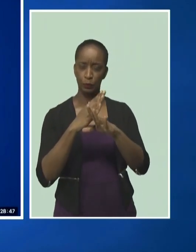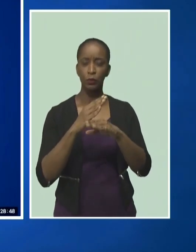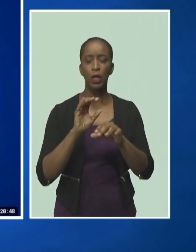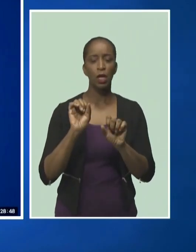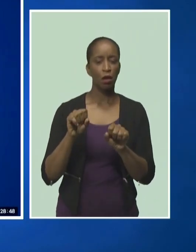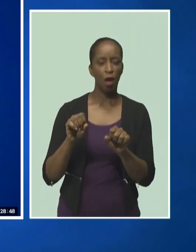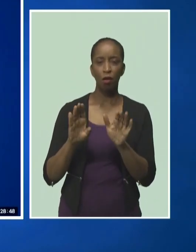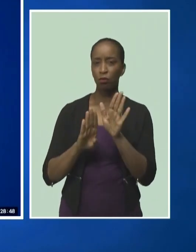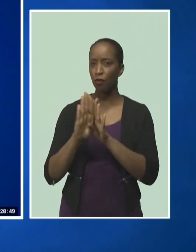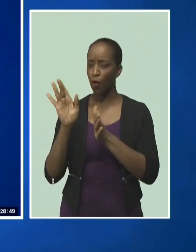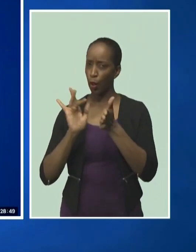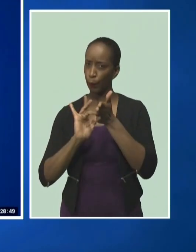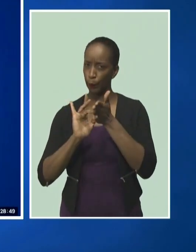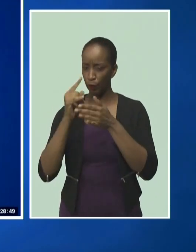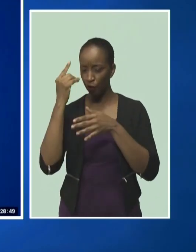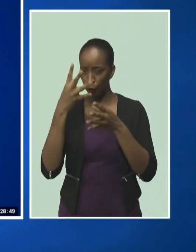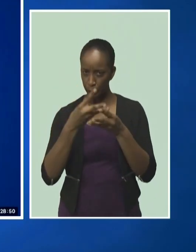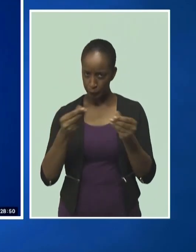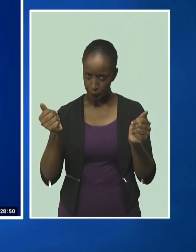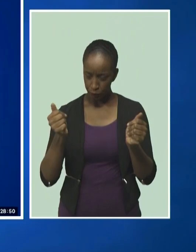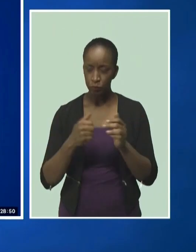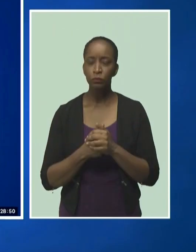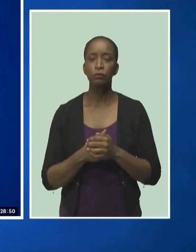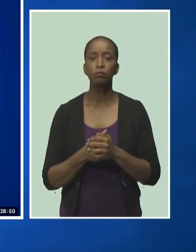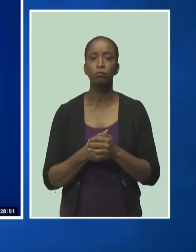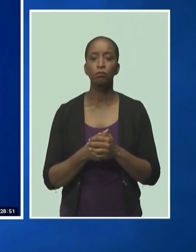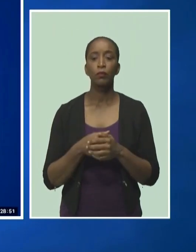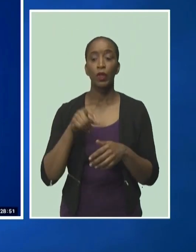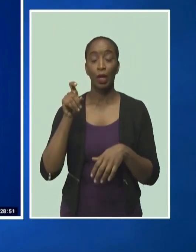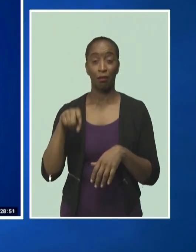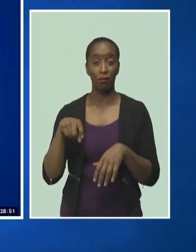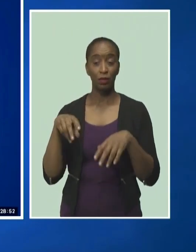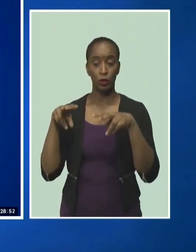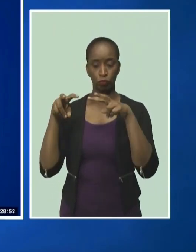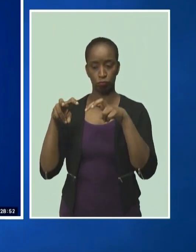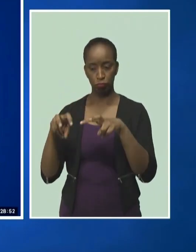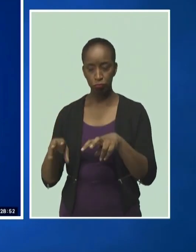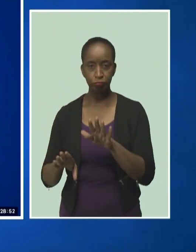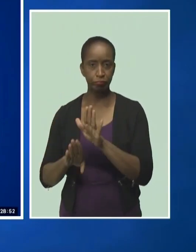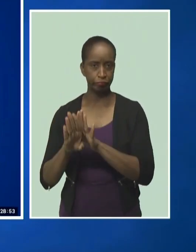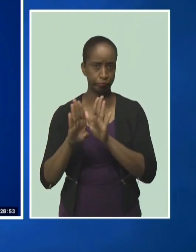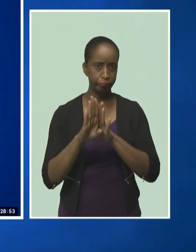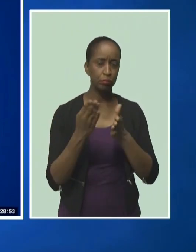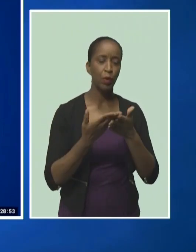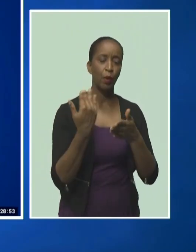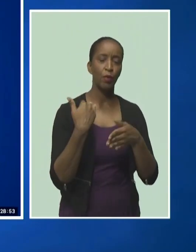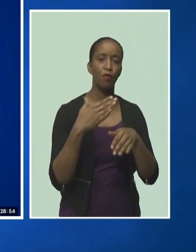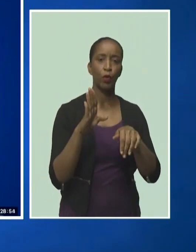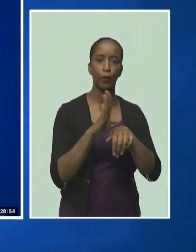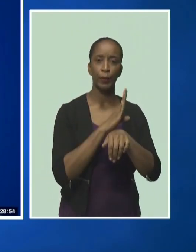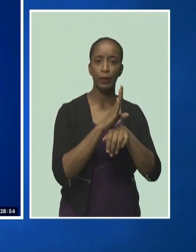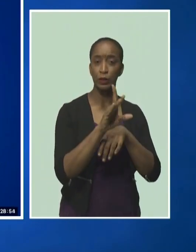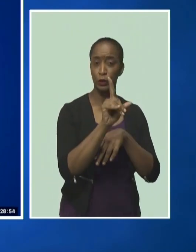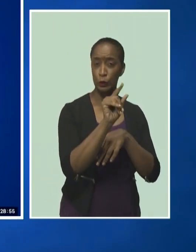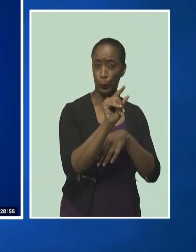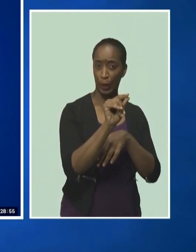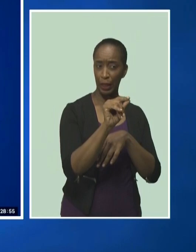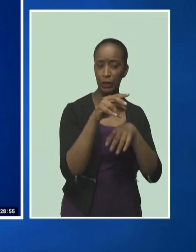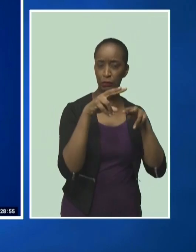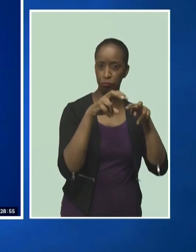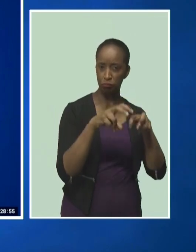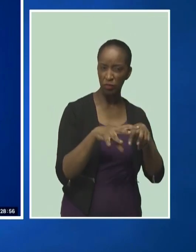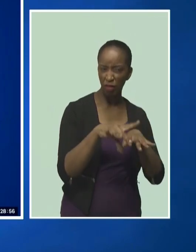in antimicrobial research and development. We had 20 companies doing research in the year 2000. We now have 4.